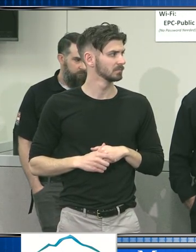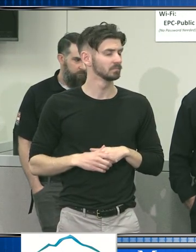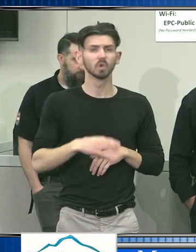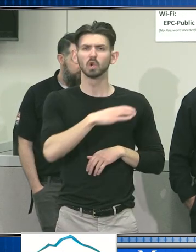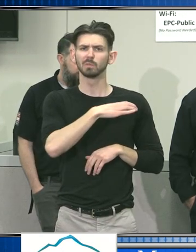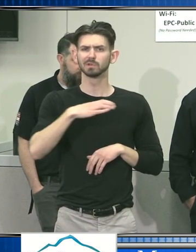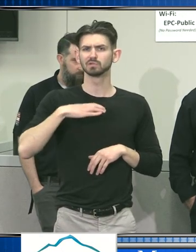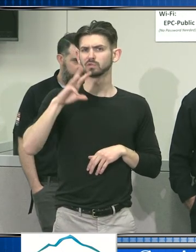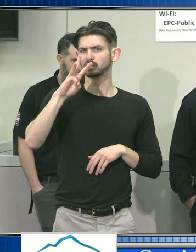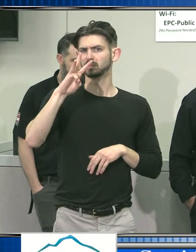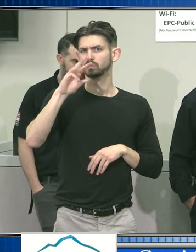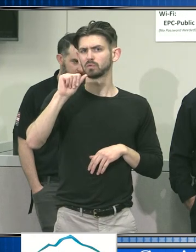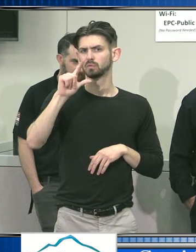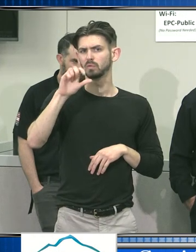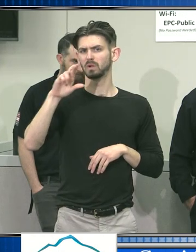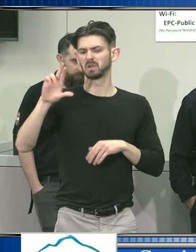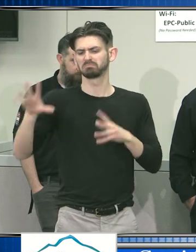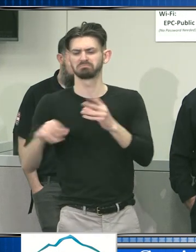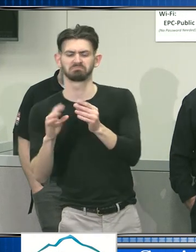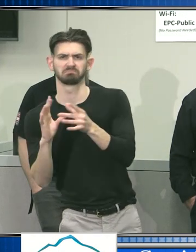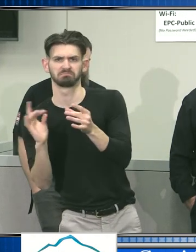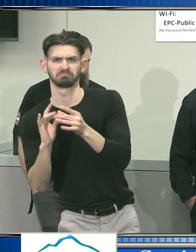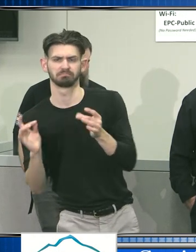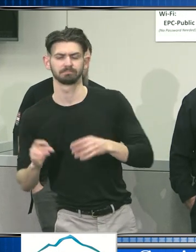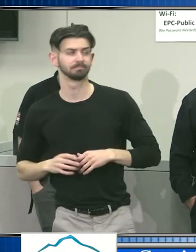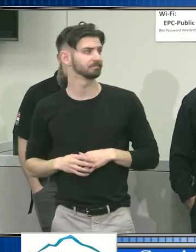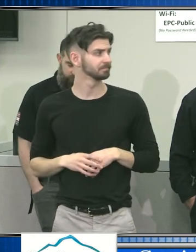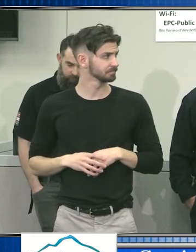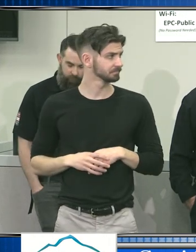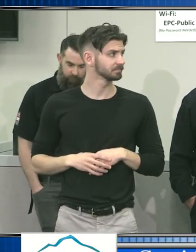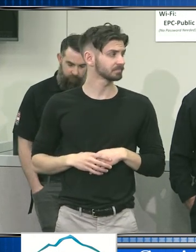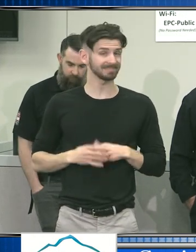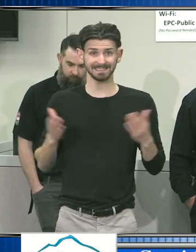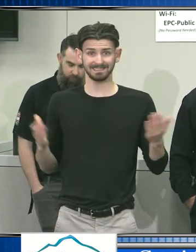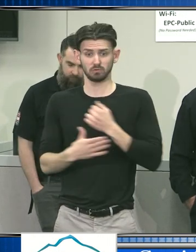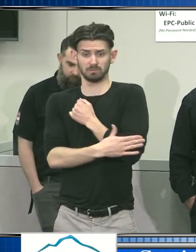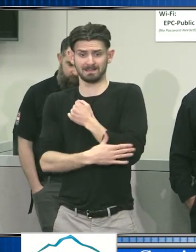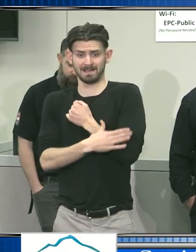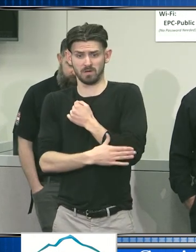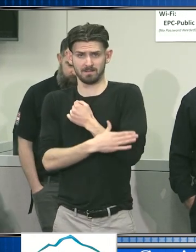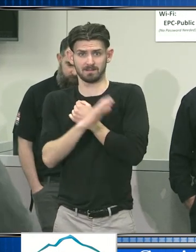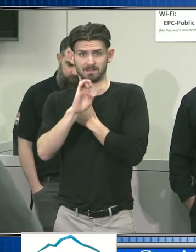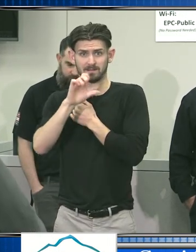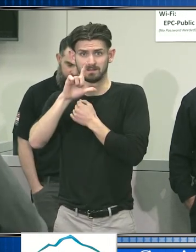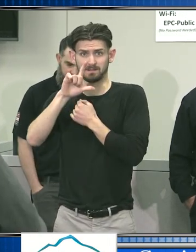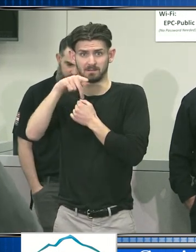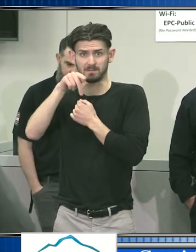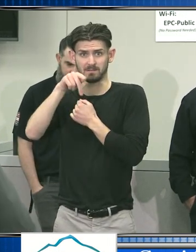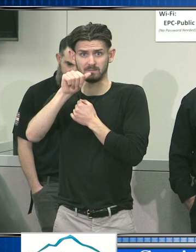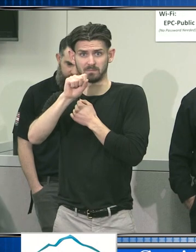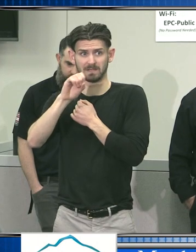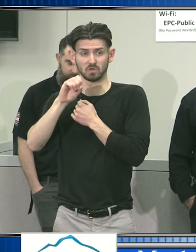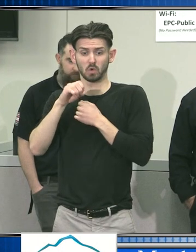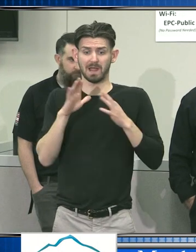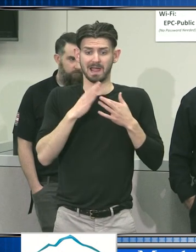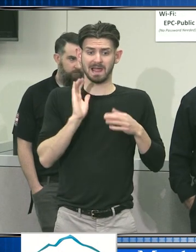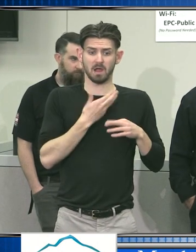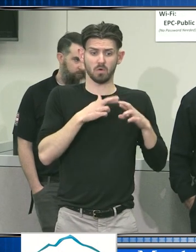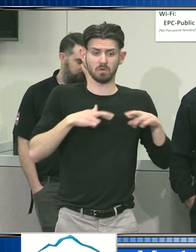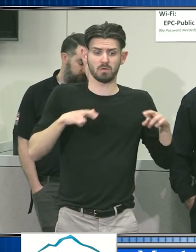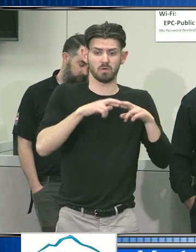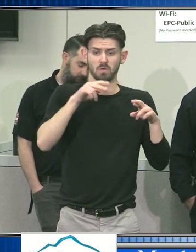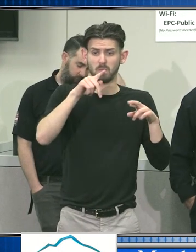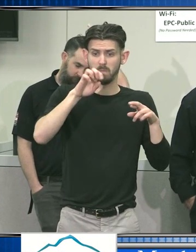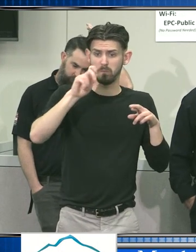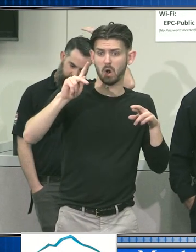indicates similarly. Yeah, and in El Paso County, we don't anticipate closing down any of our regional parks either for